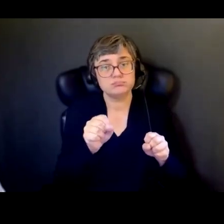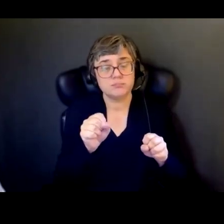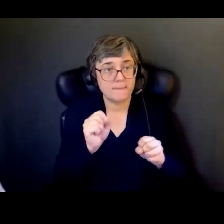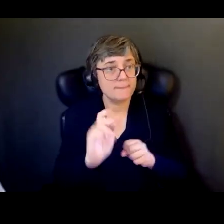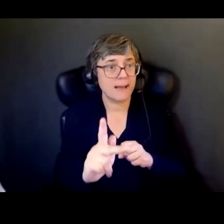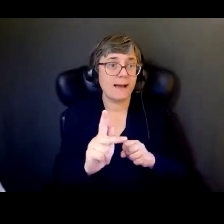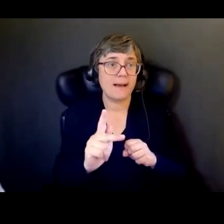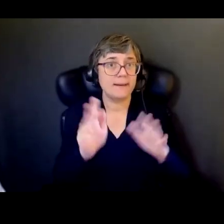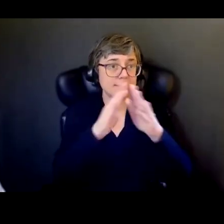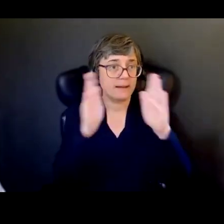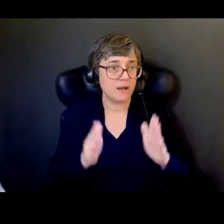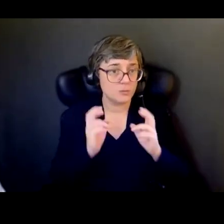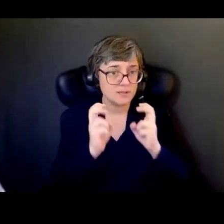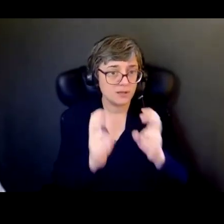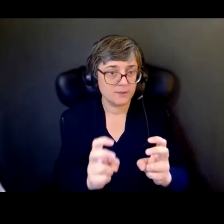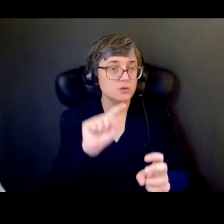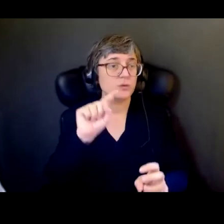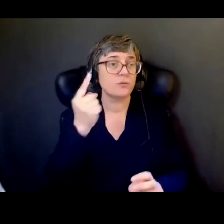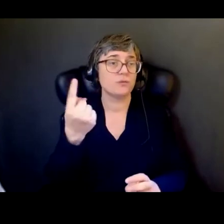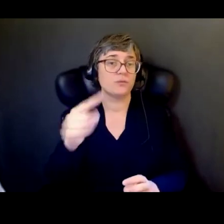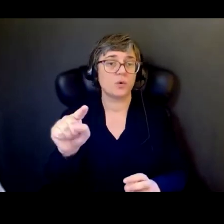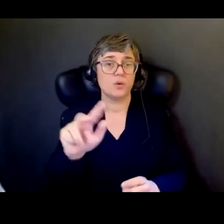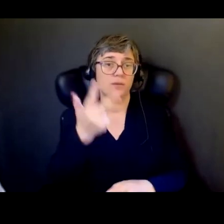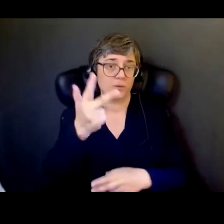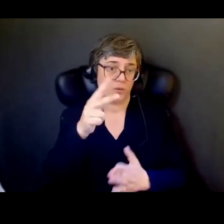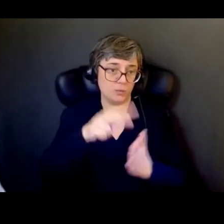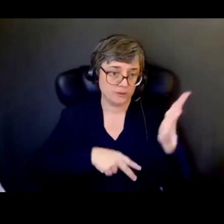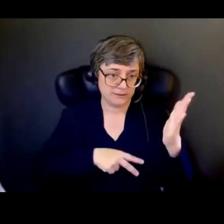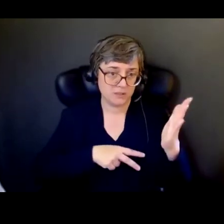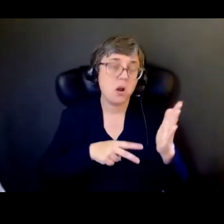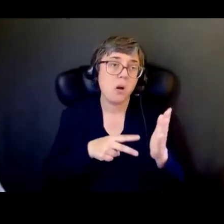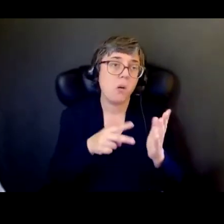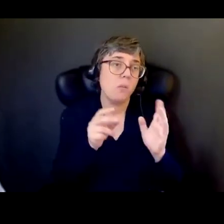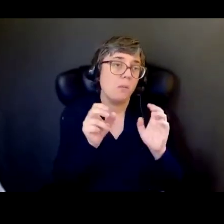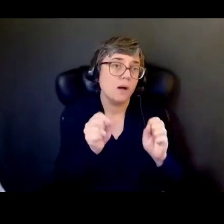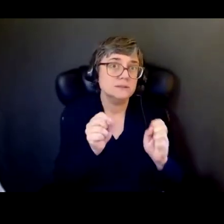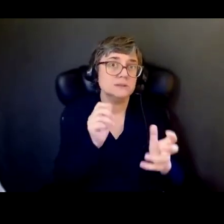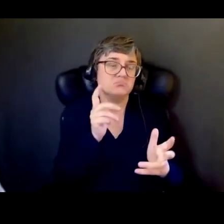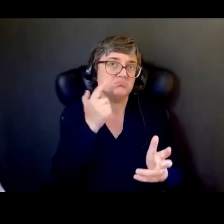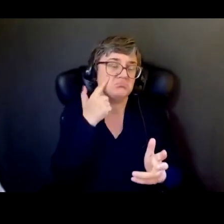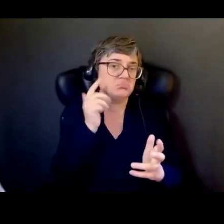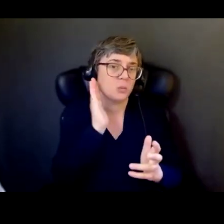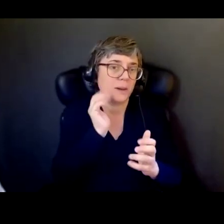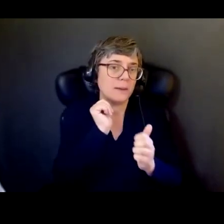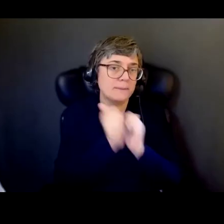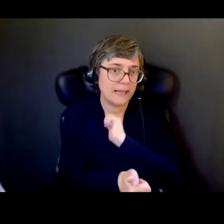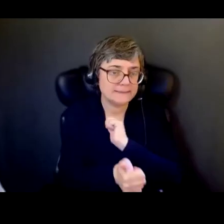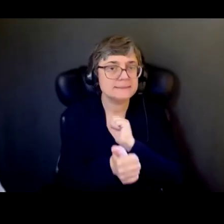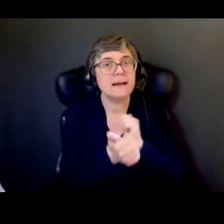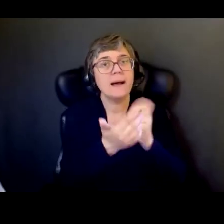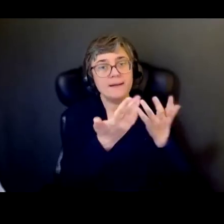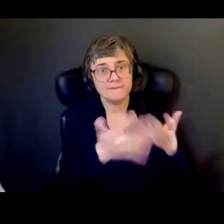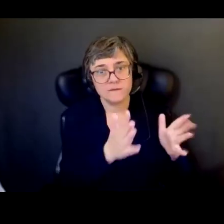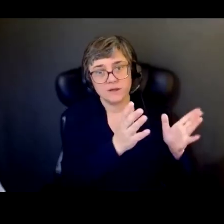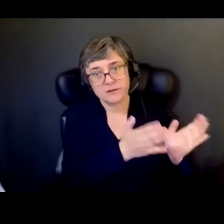the whole House of Commons for third reading, where it will likely pass, and then it will move on to the Senate, where